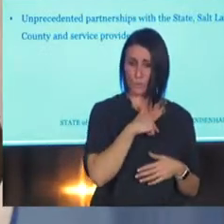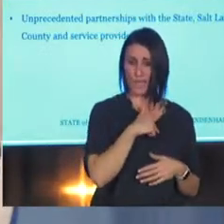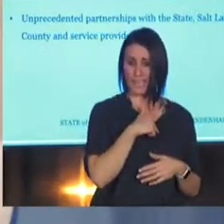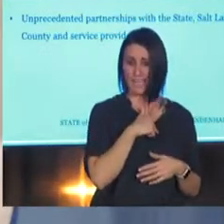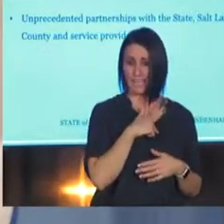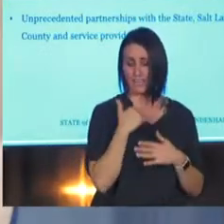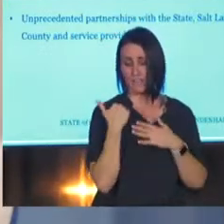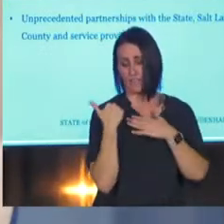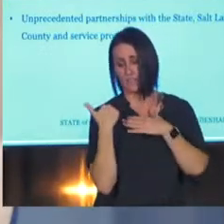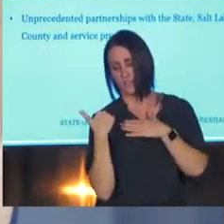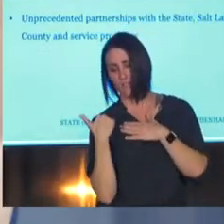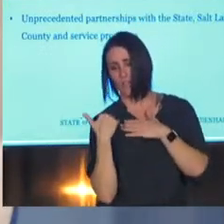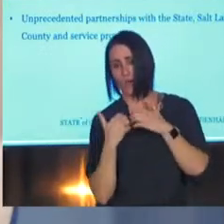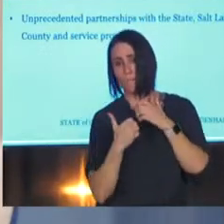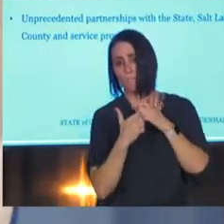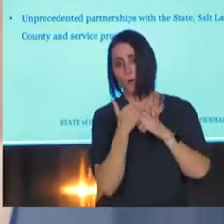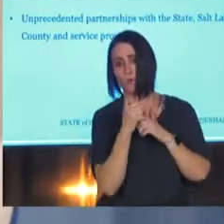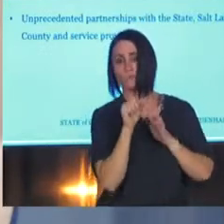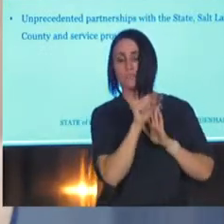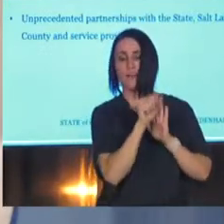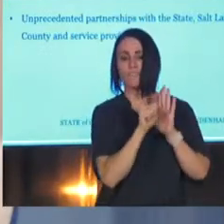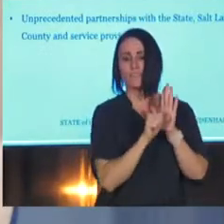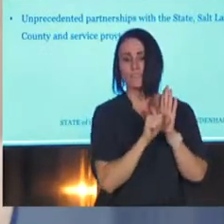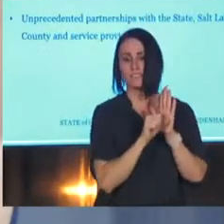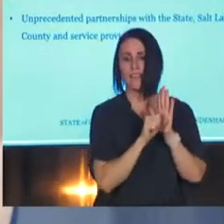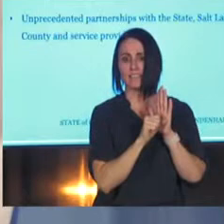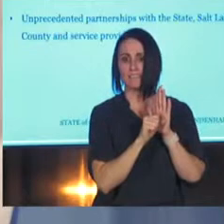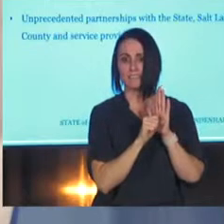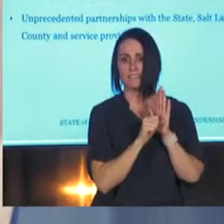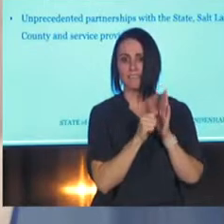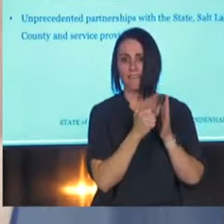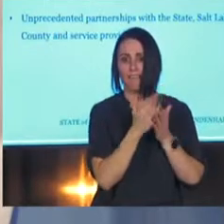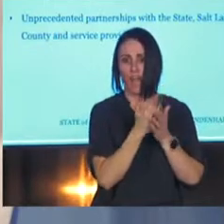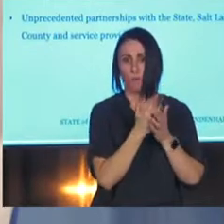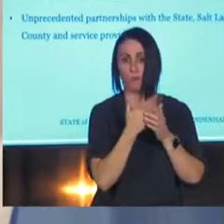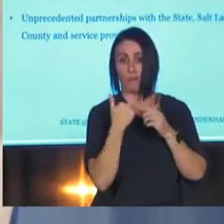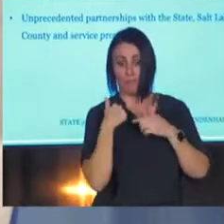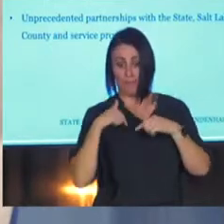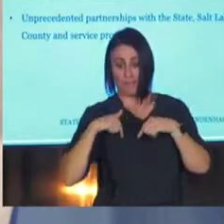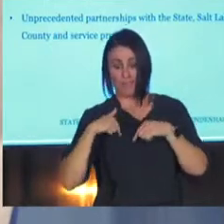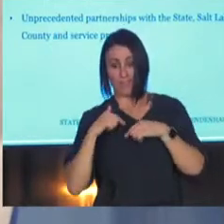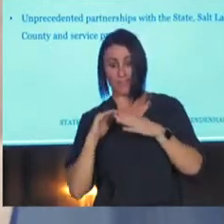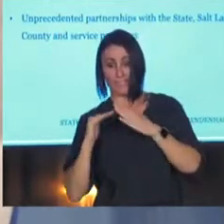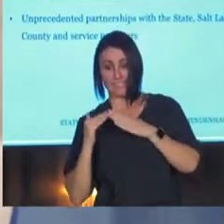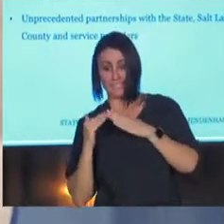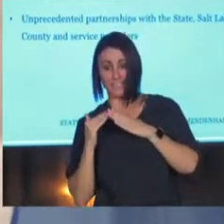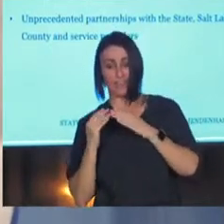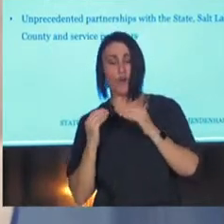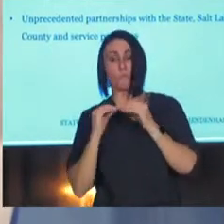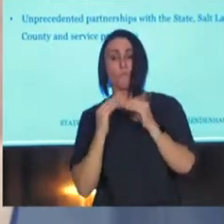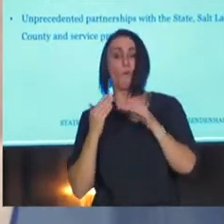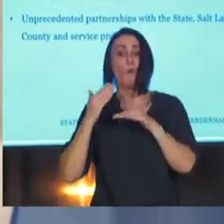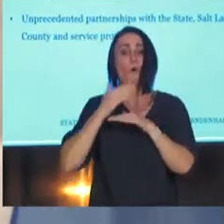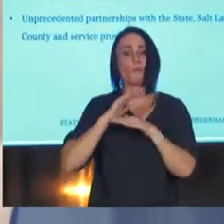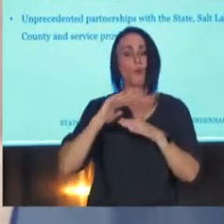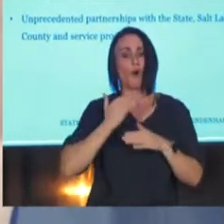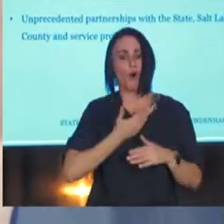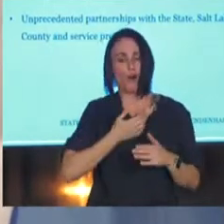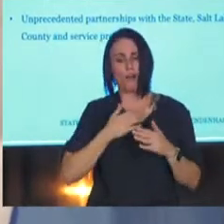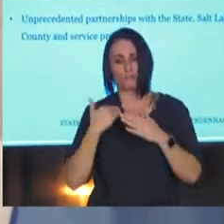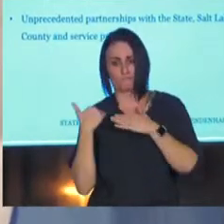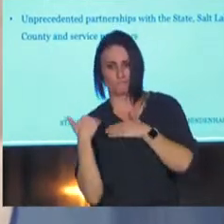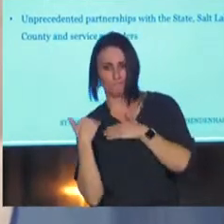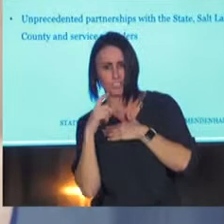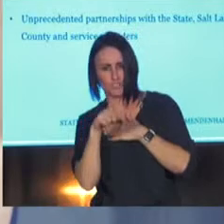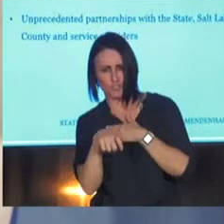the state's humanitarian crisis on our own, beyond our capacity and well beyond the city's role. As much as some